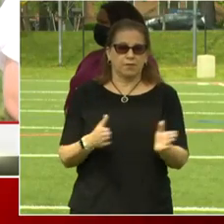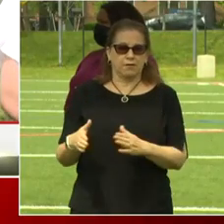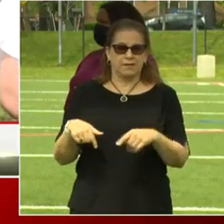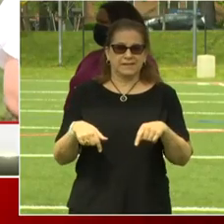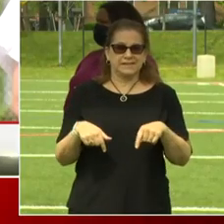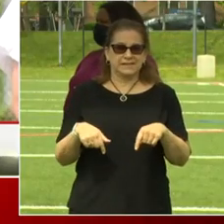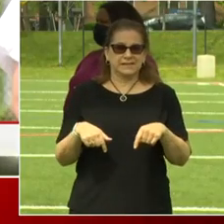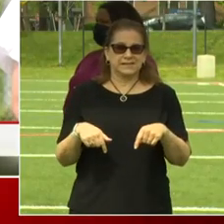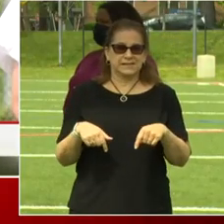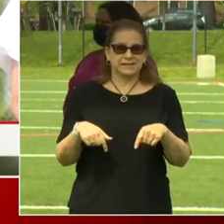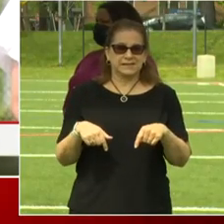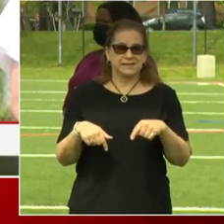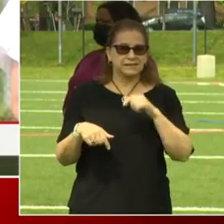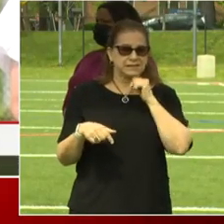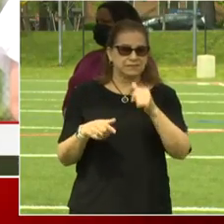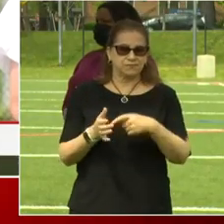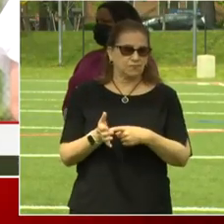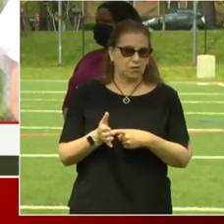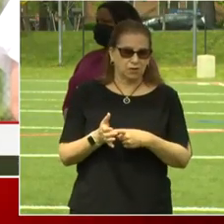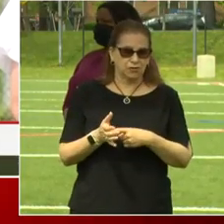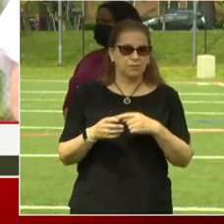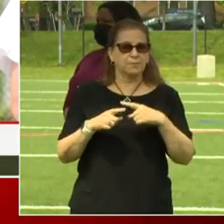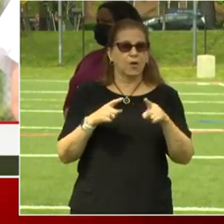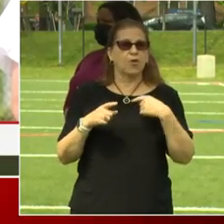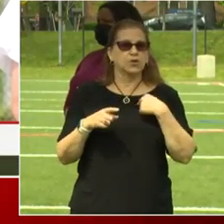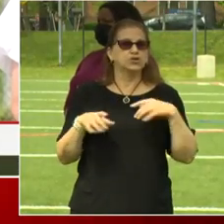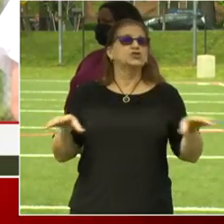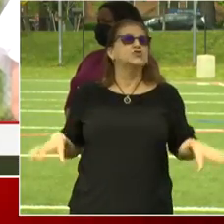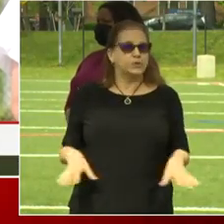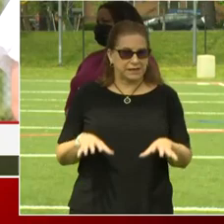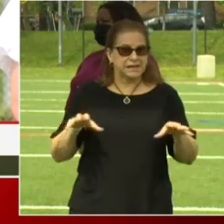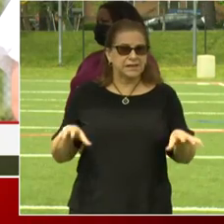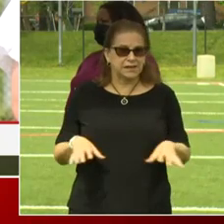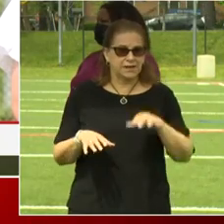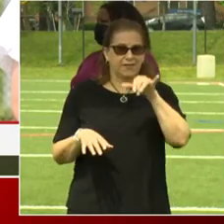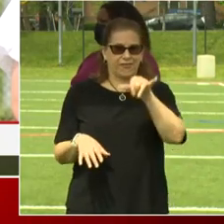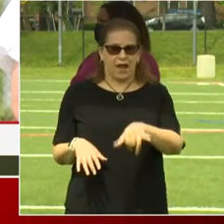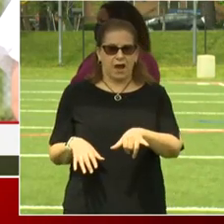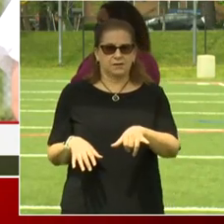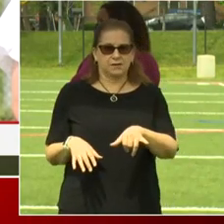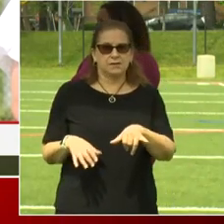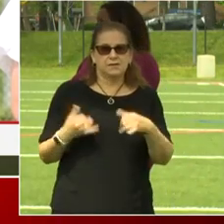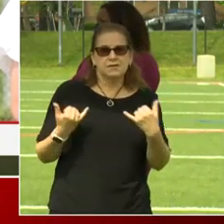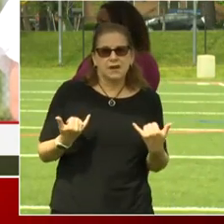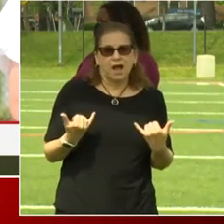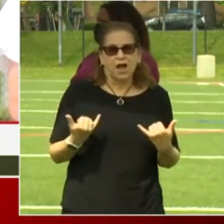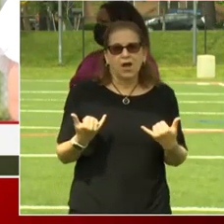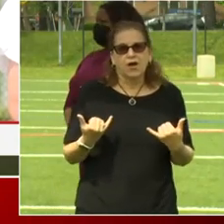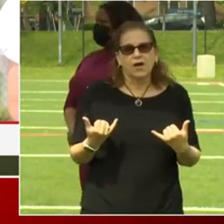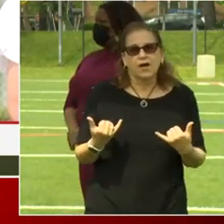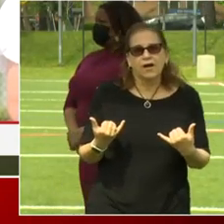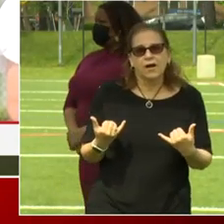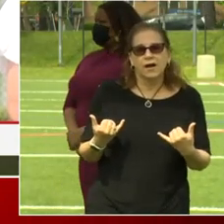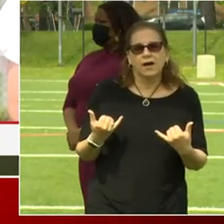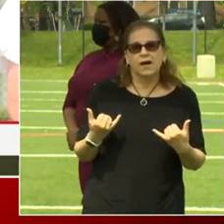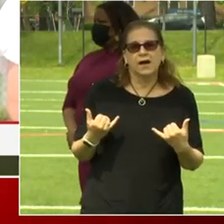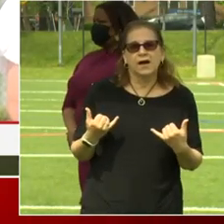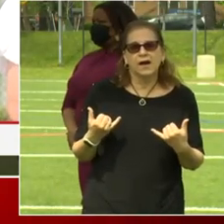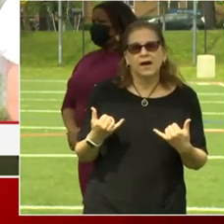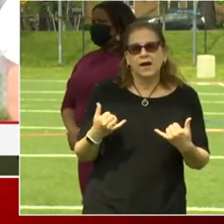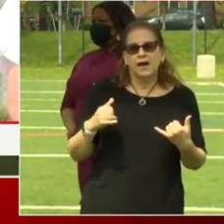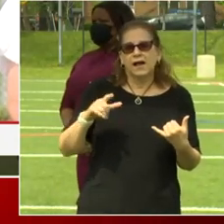not actually change things such as some of the legacies of racism that we have in our